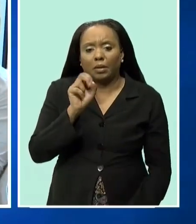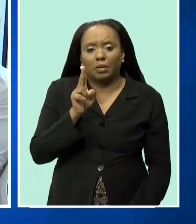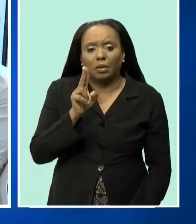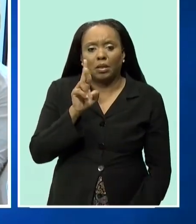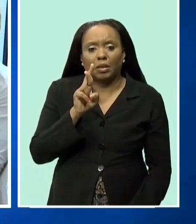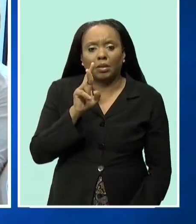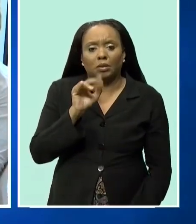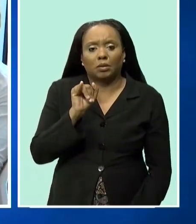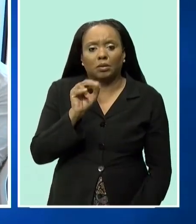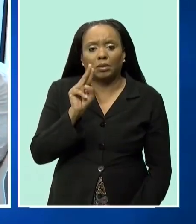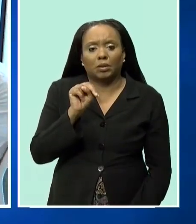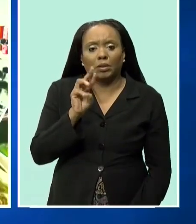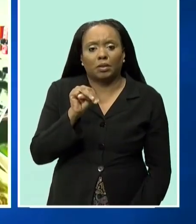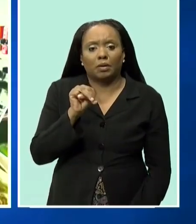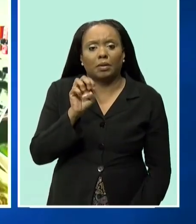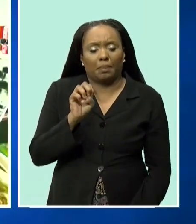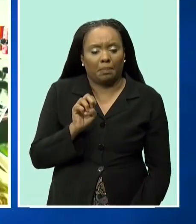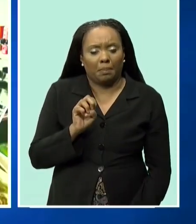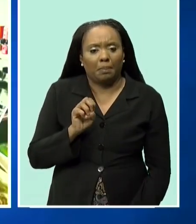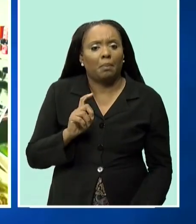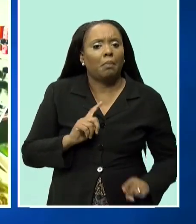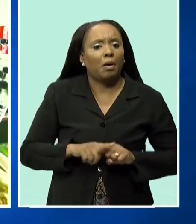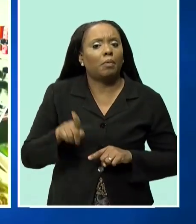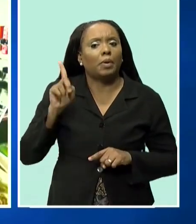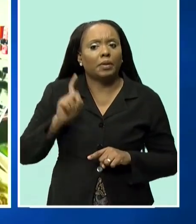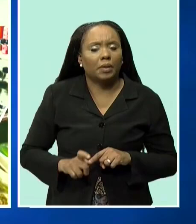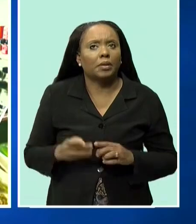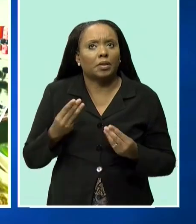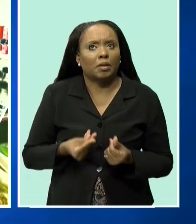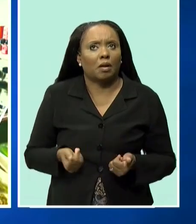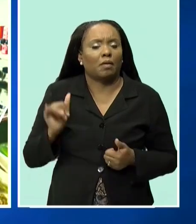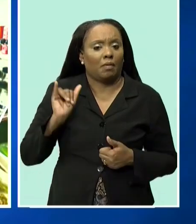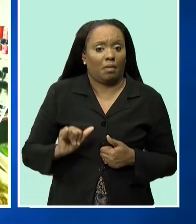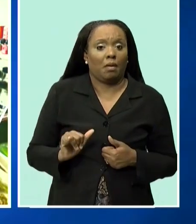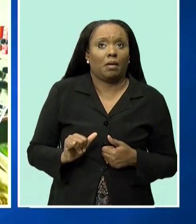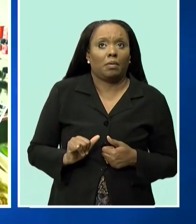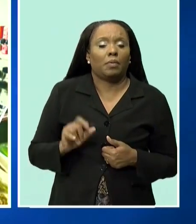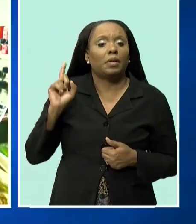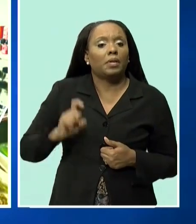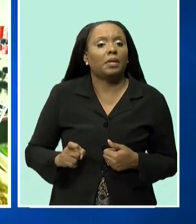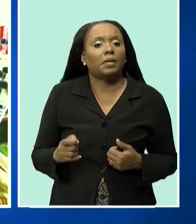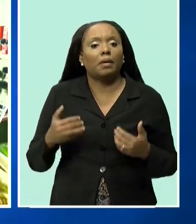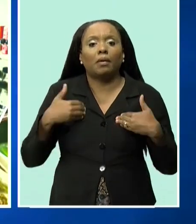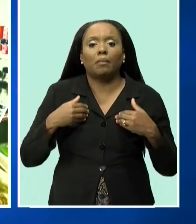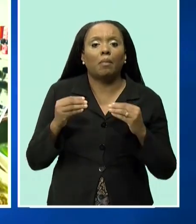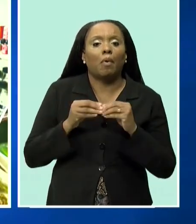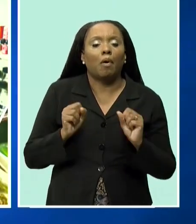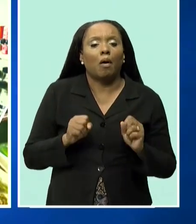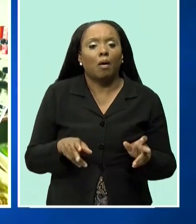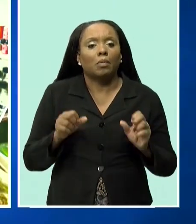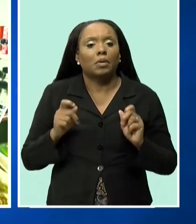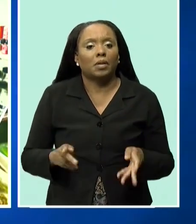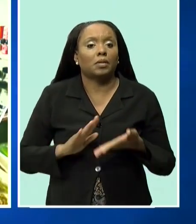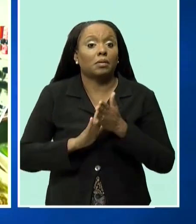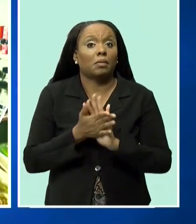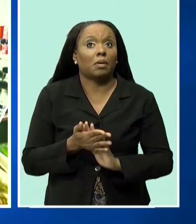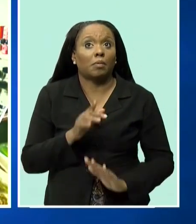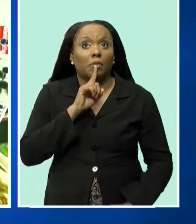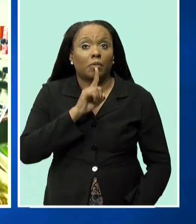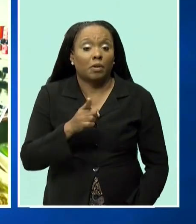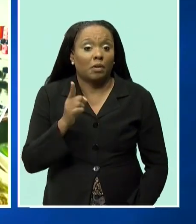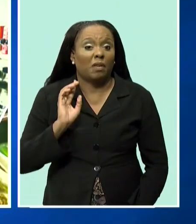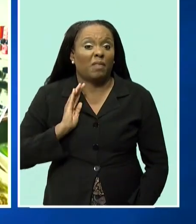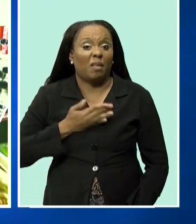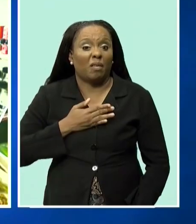translate the talk and the effort to build the opportunity into the lived reality for our